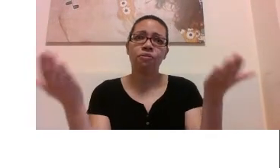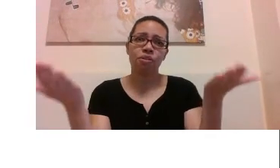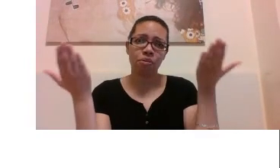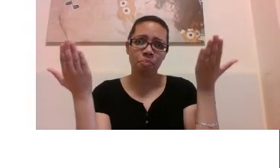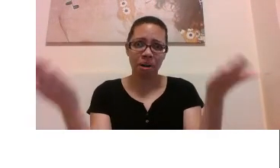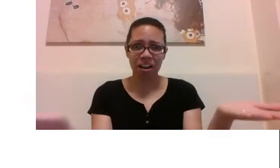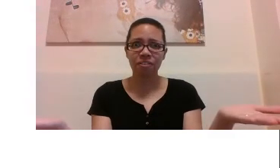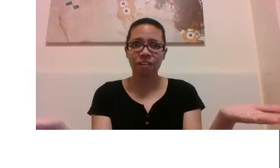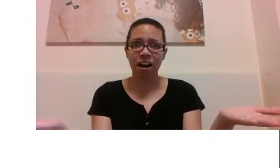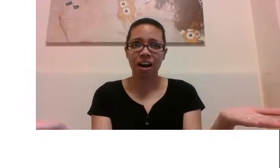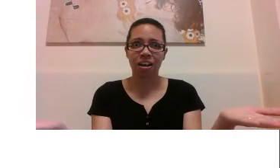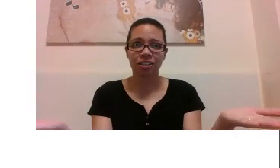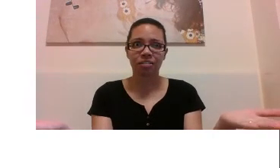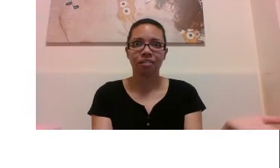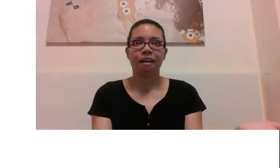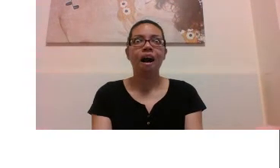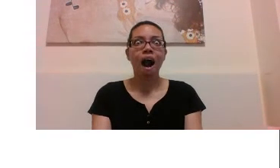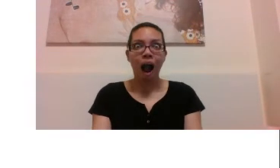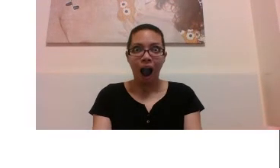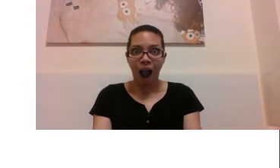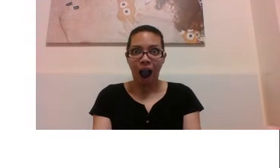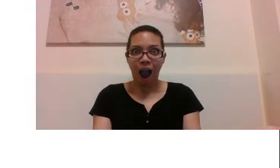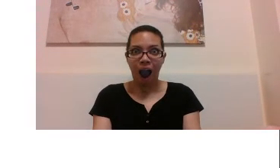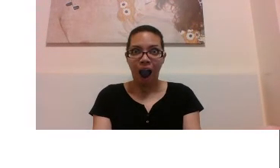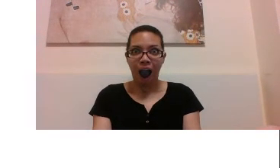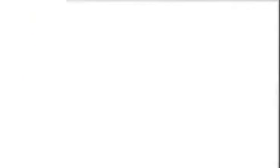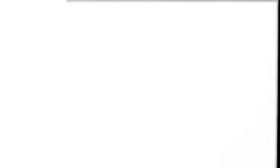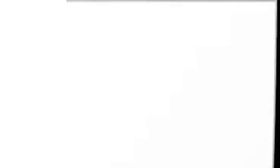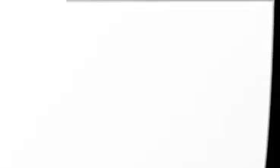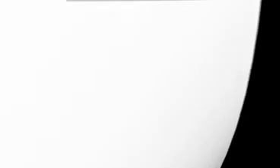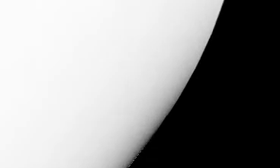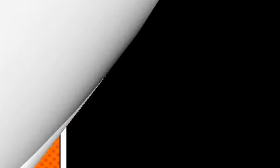just before breakfast?